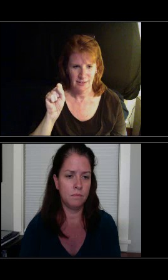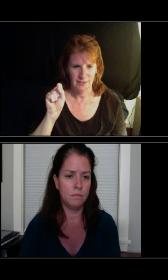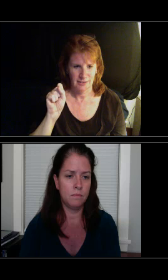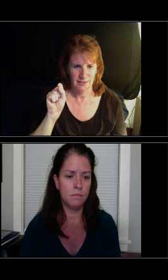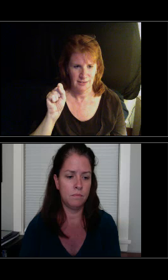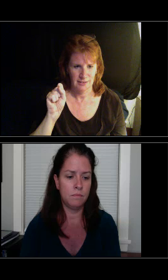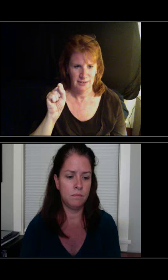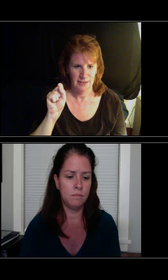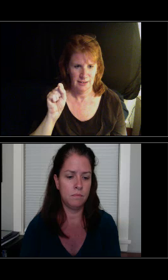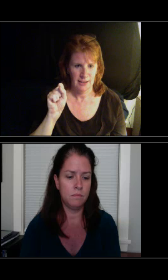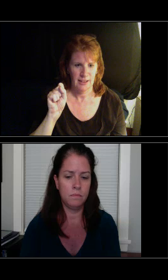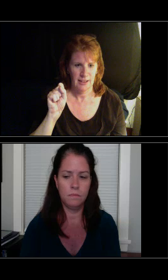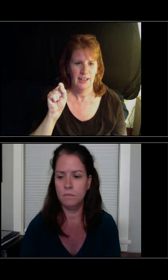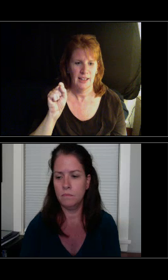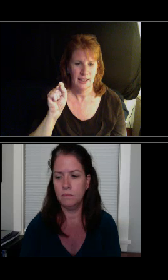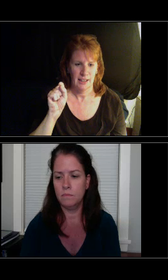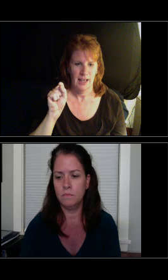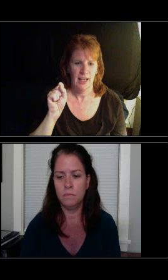RKDNSS.